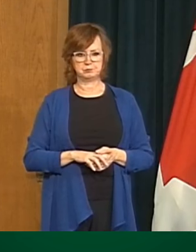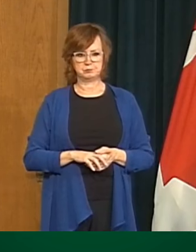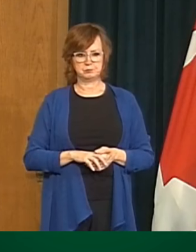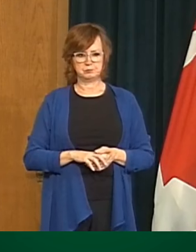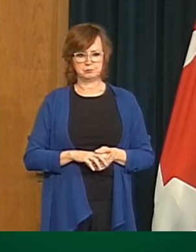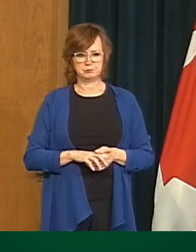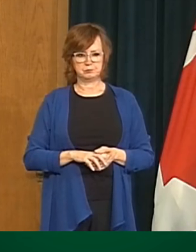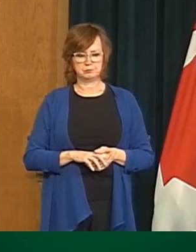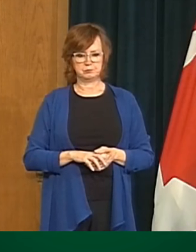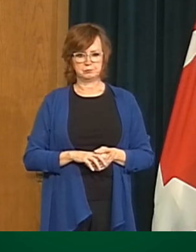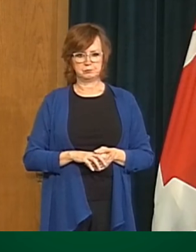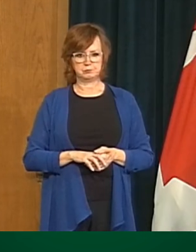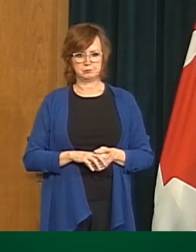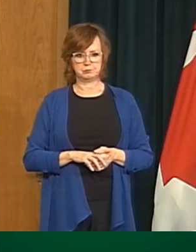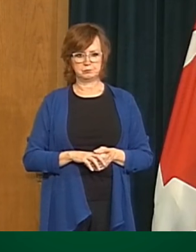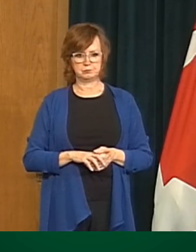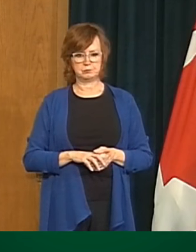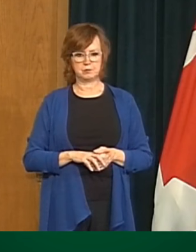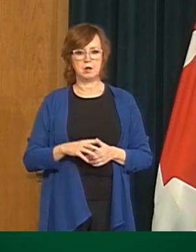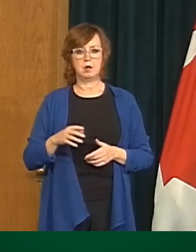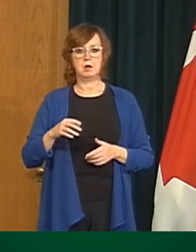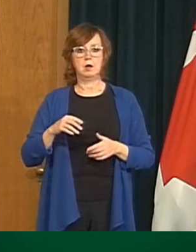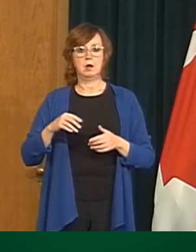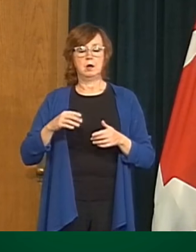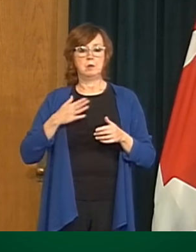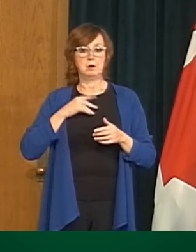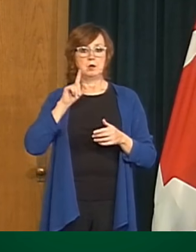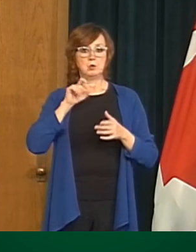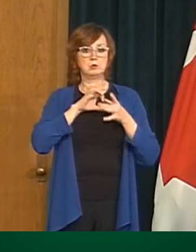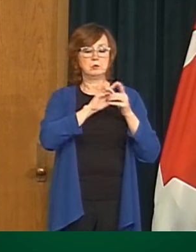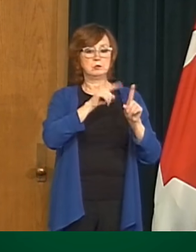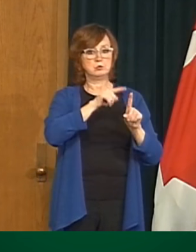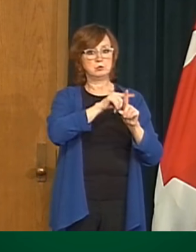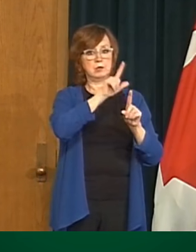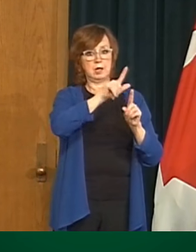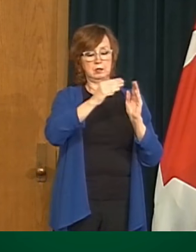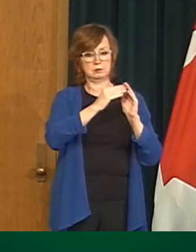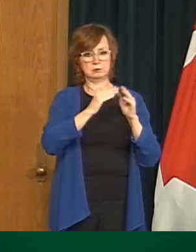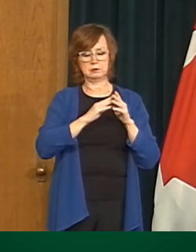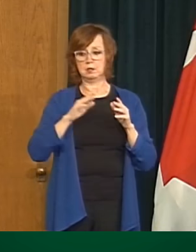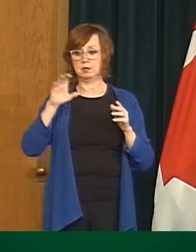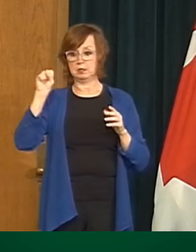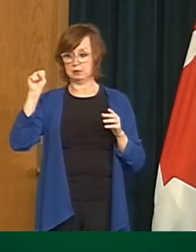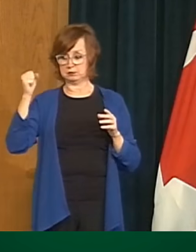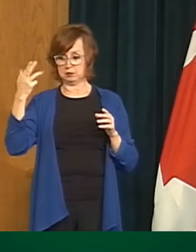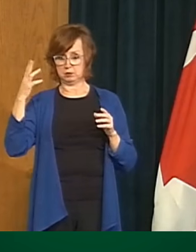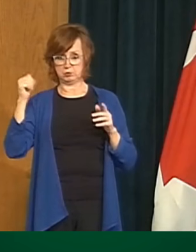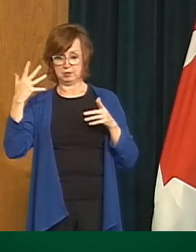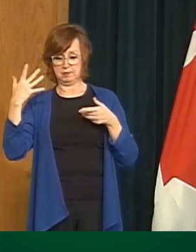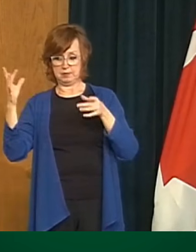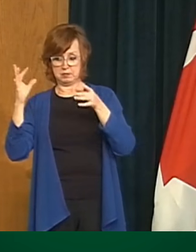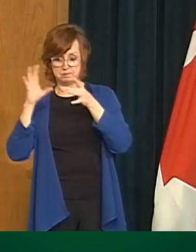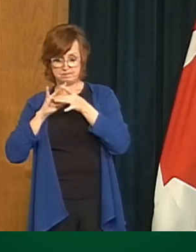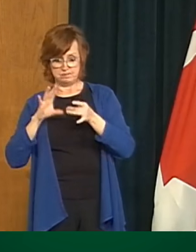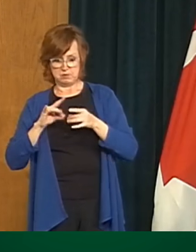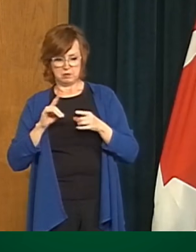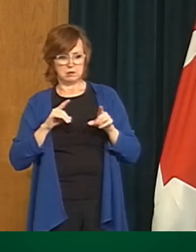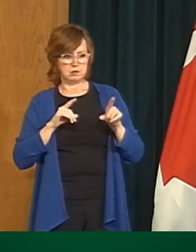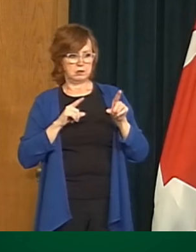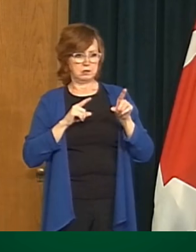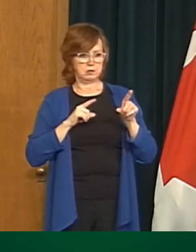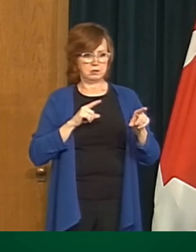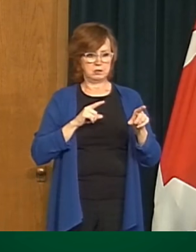Just relating to Loche again, we've heard from the SHA that there have been some challenges with